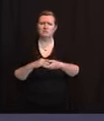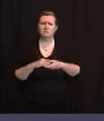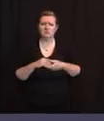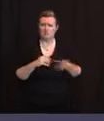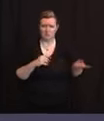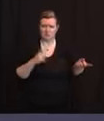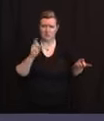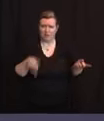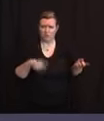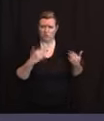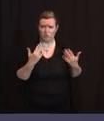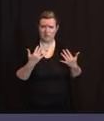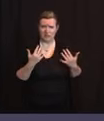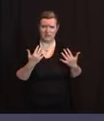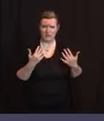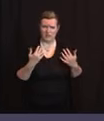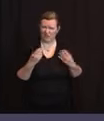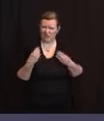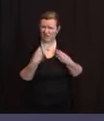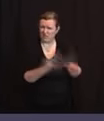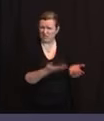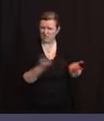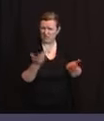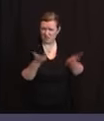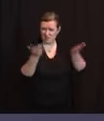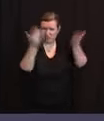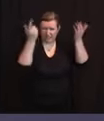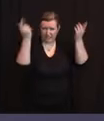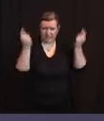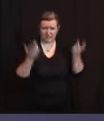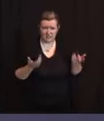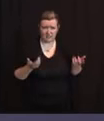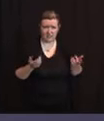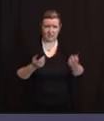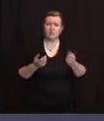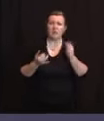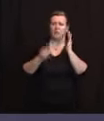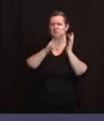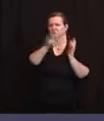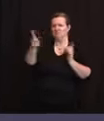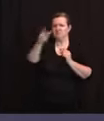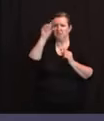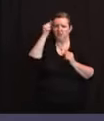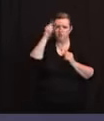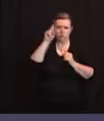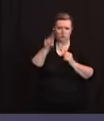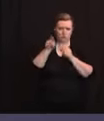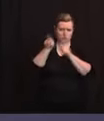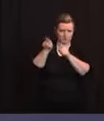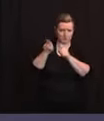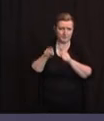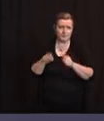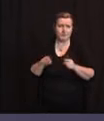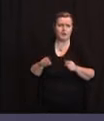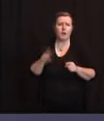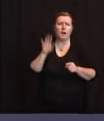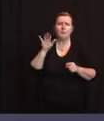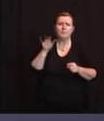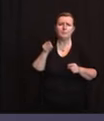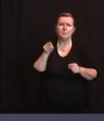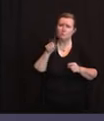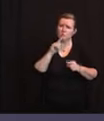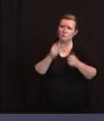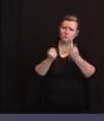that? For the Governor, Governor, you mentioned previously you strongly endorsed a 9/11